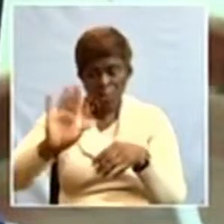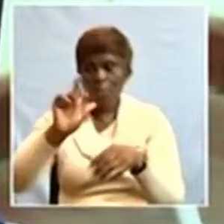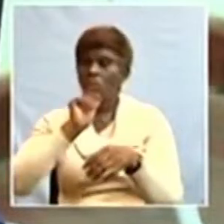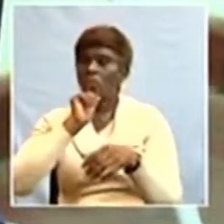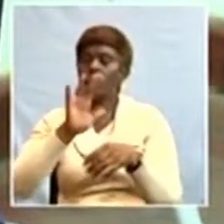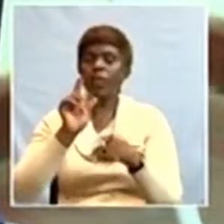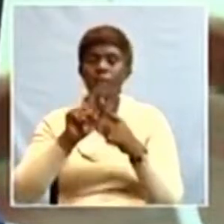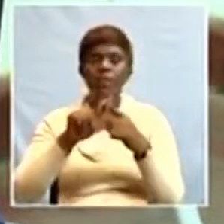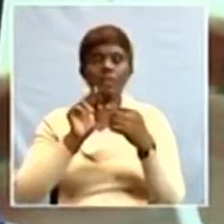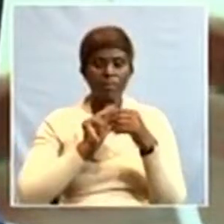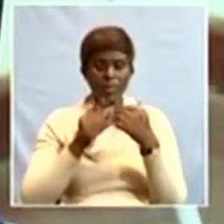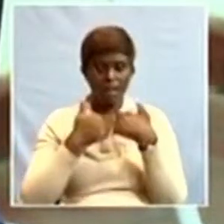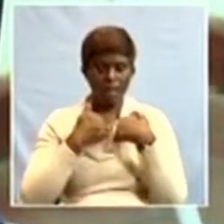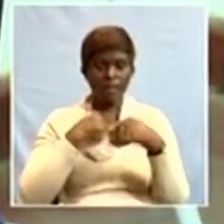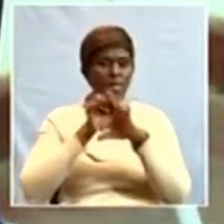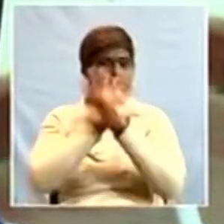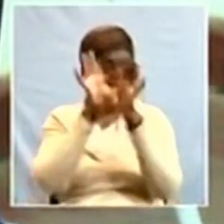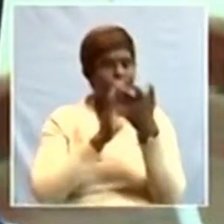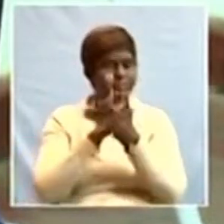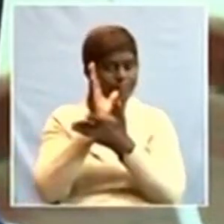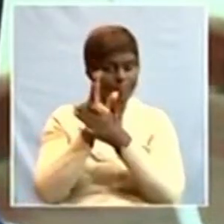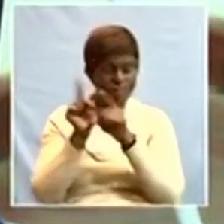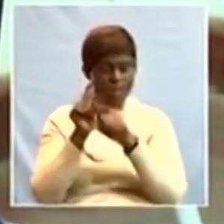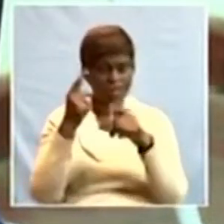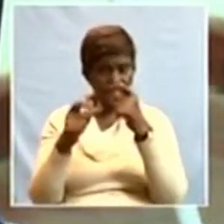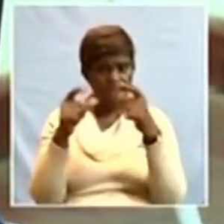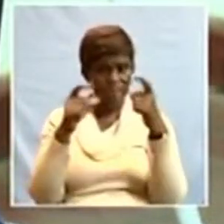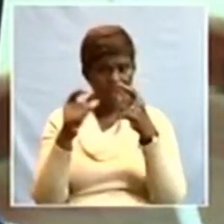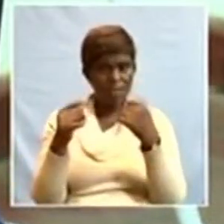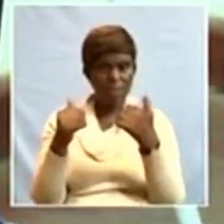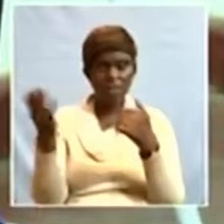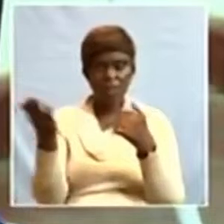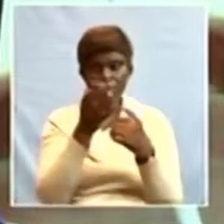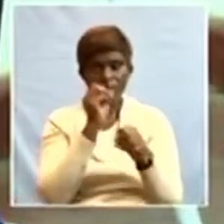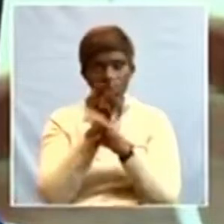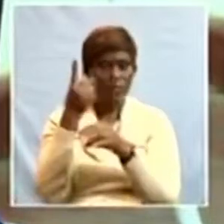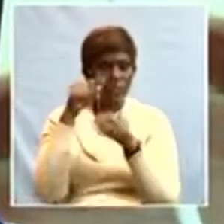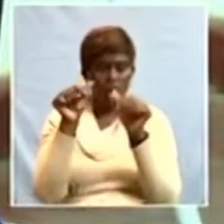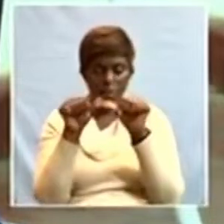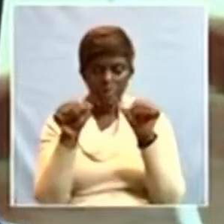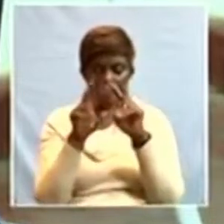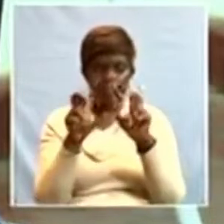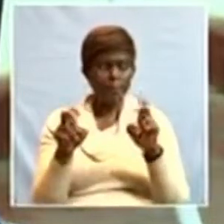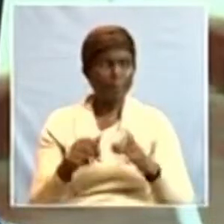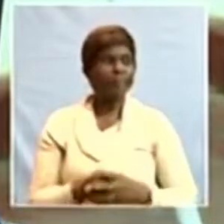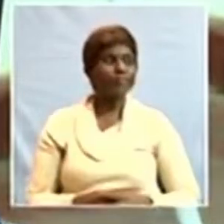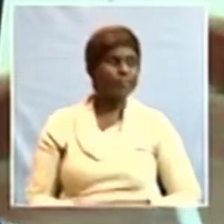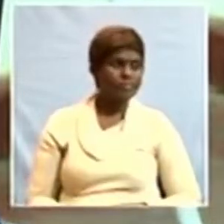have done a correction on this, and the disability cards are now available for audit verification.